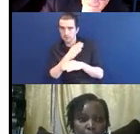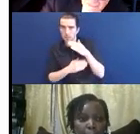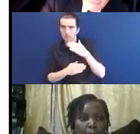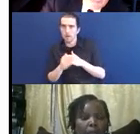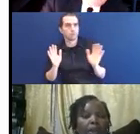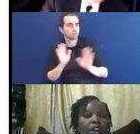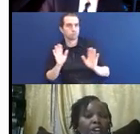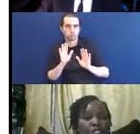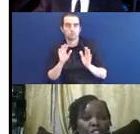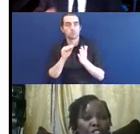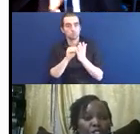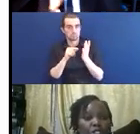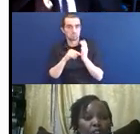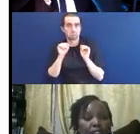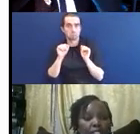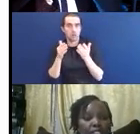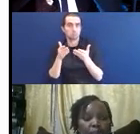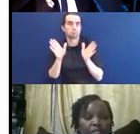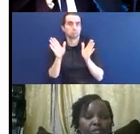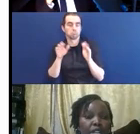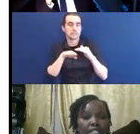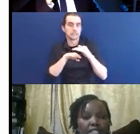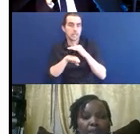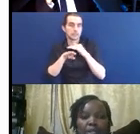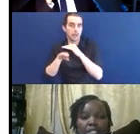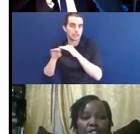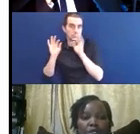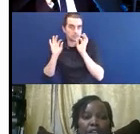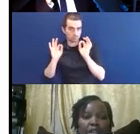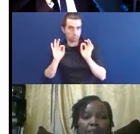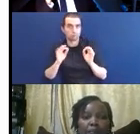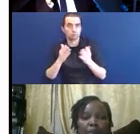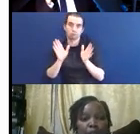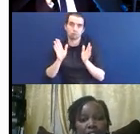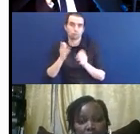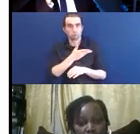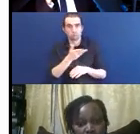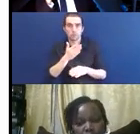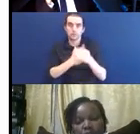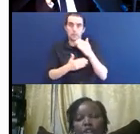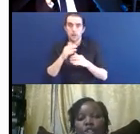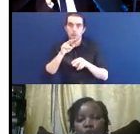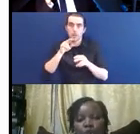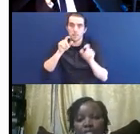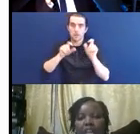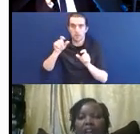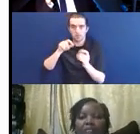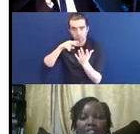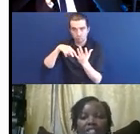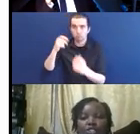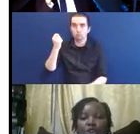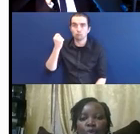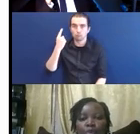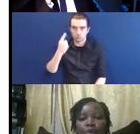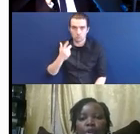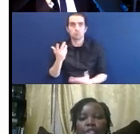people. Don't also ask if a person has a disability during an employment interview. Do consider having